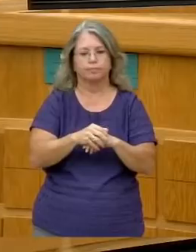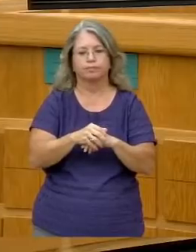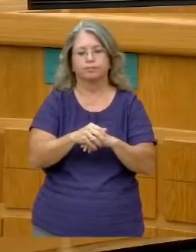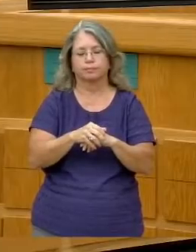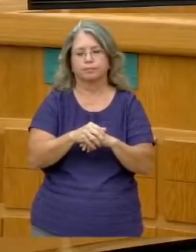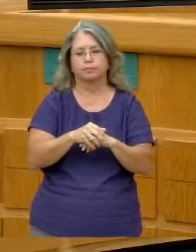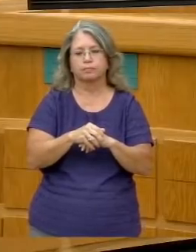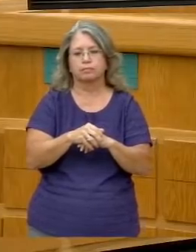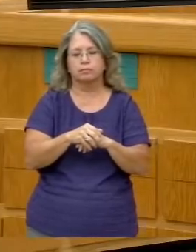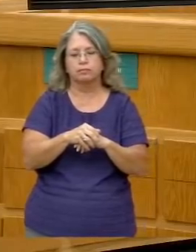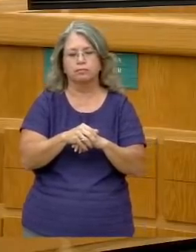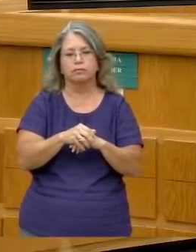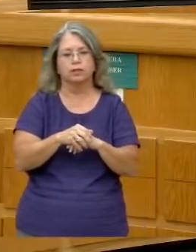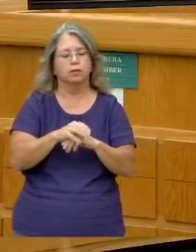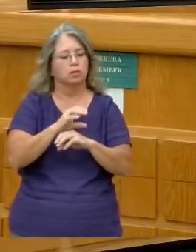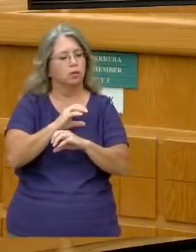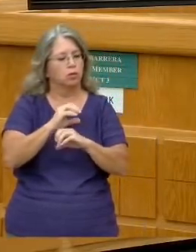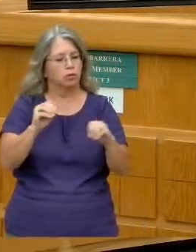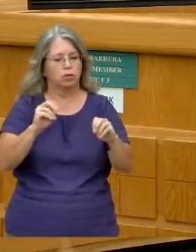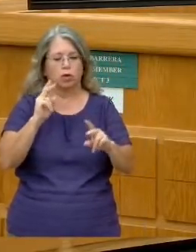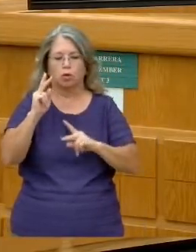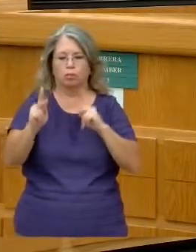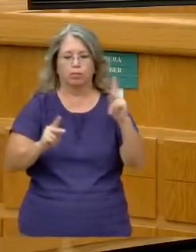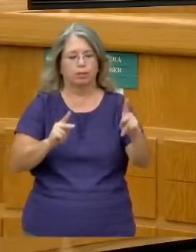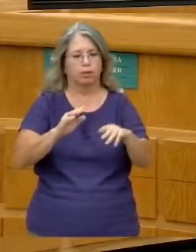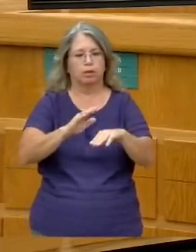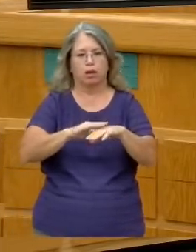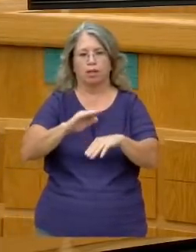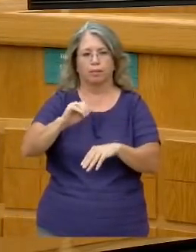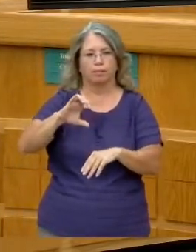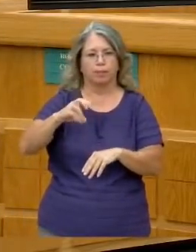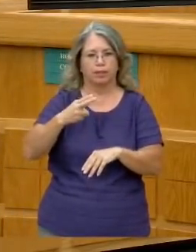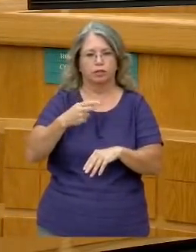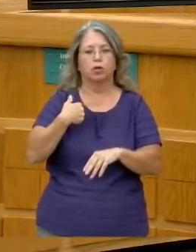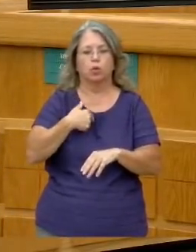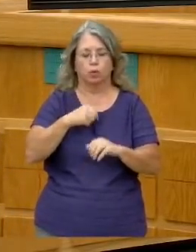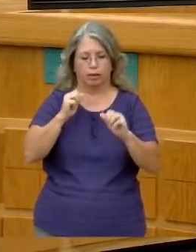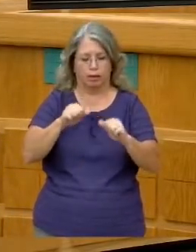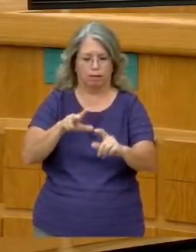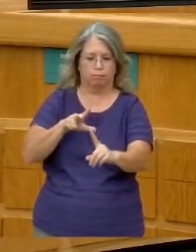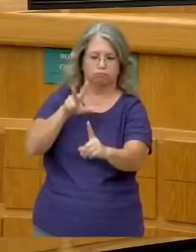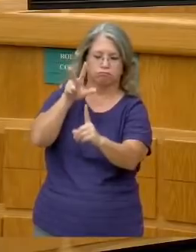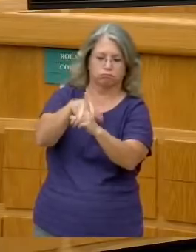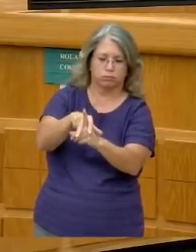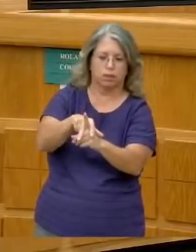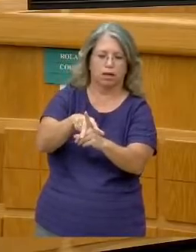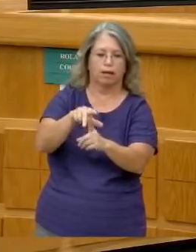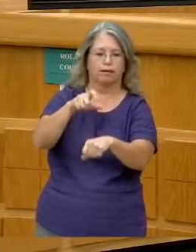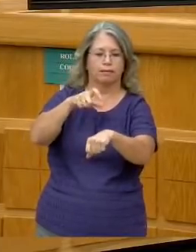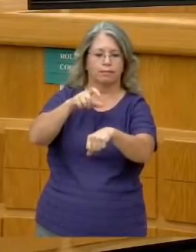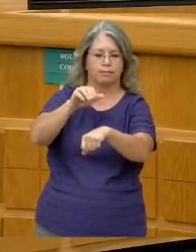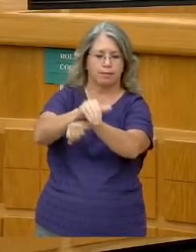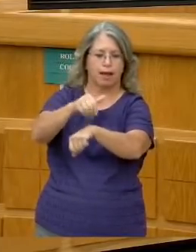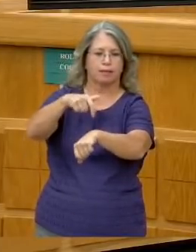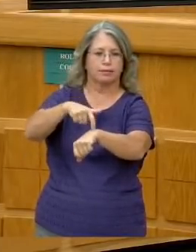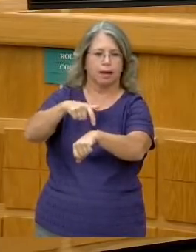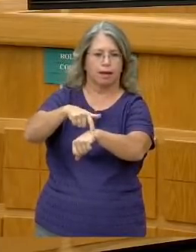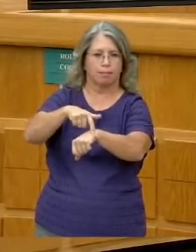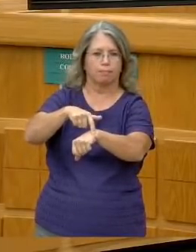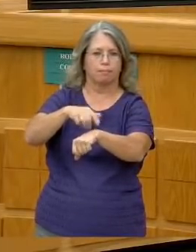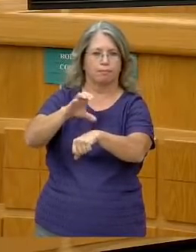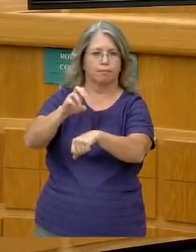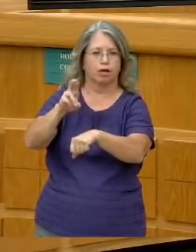no persons on the beach with a nighttime curfew. We're able to do a nighttime curfew, and that curfew begins at sundown or